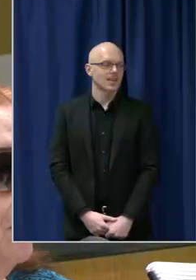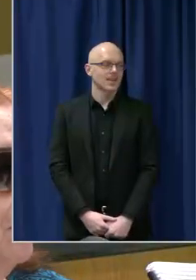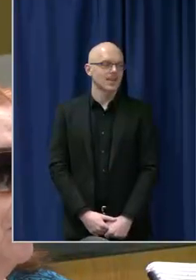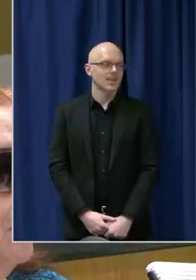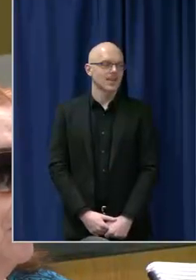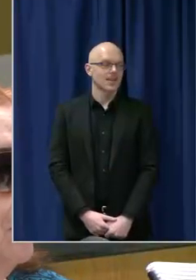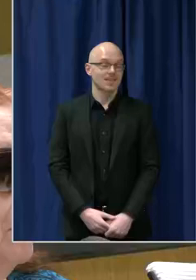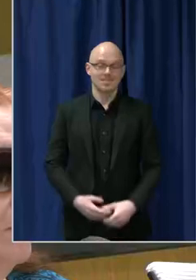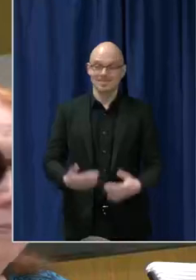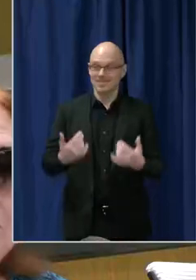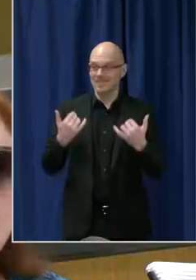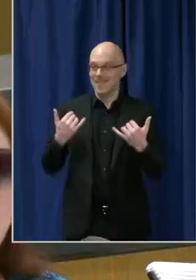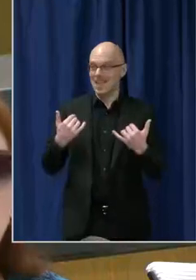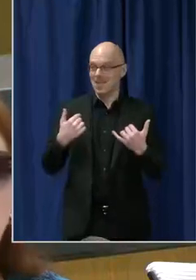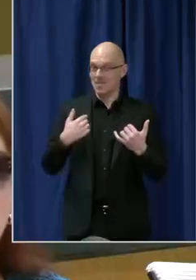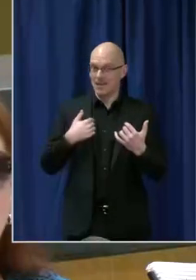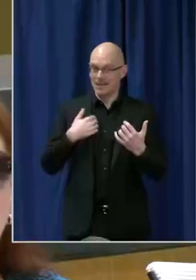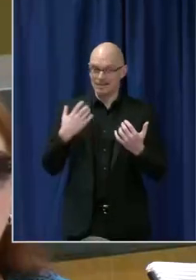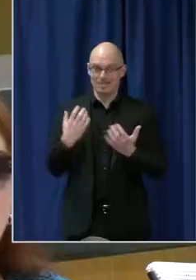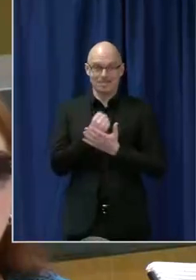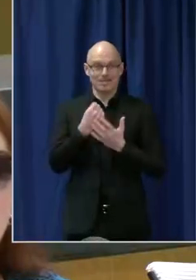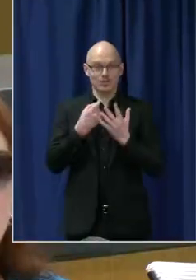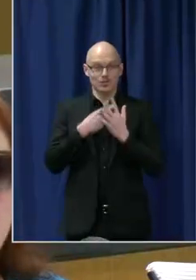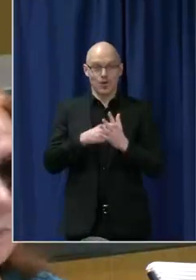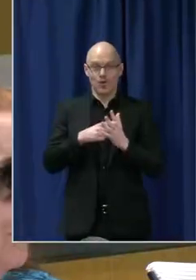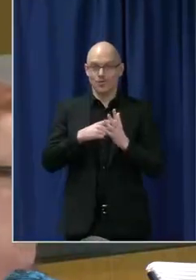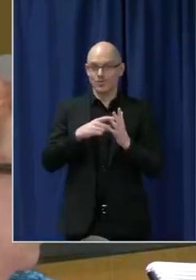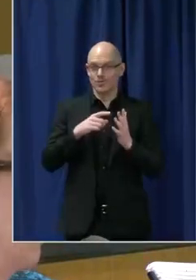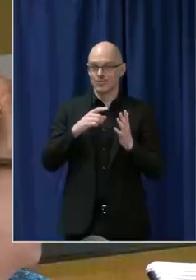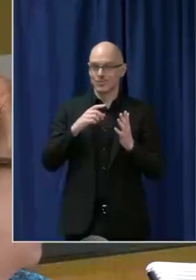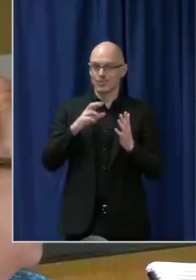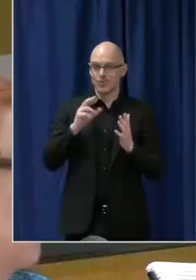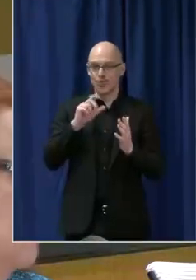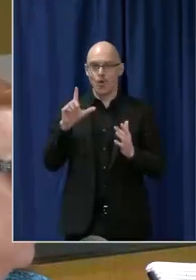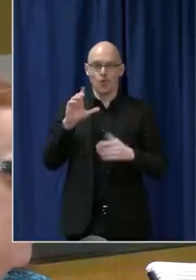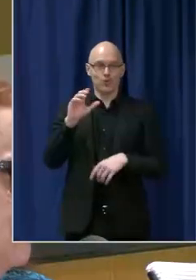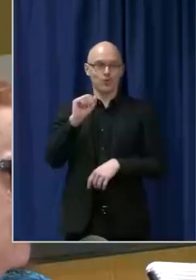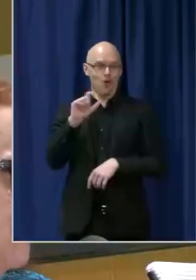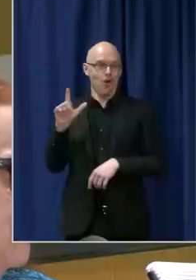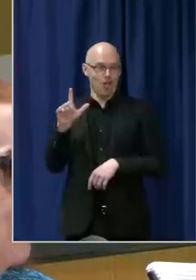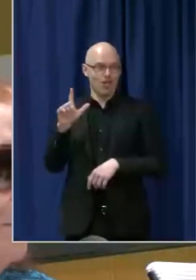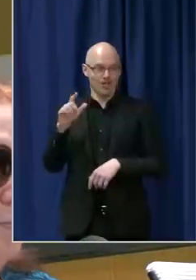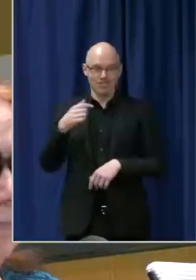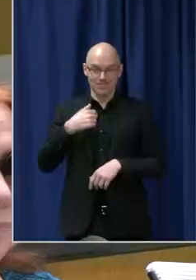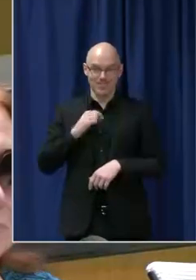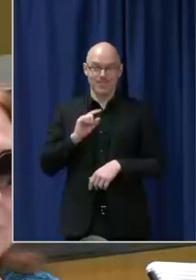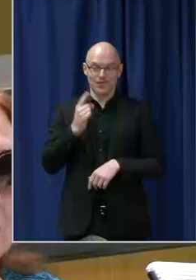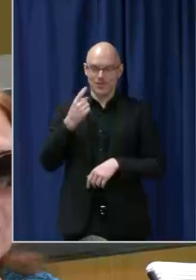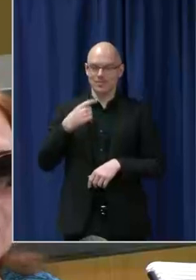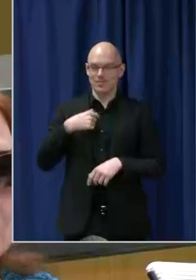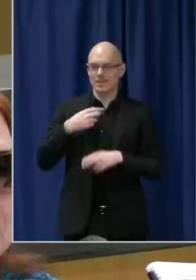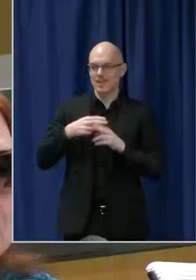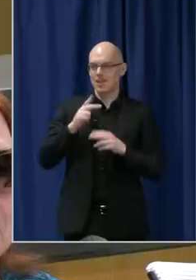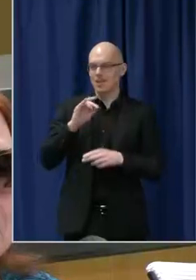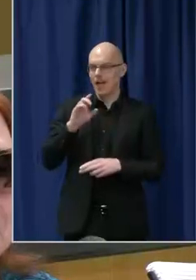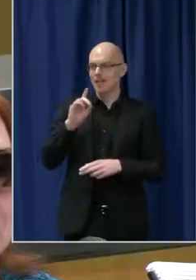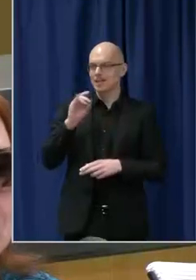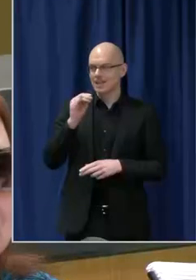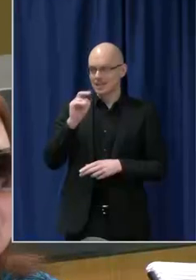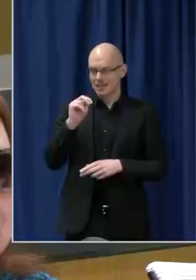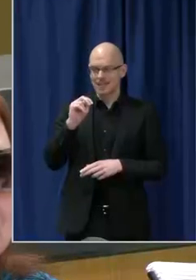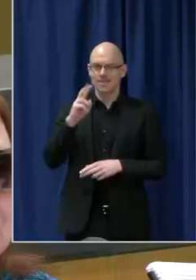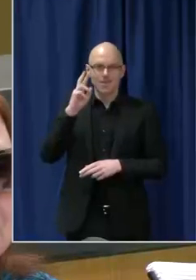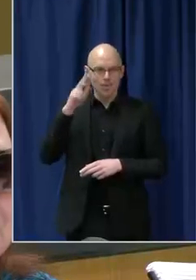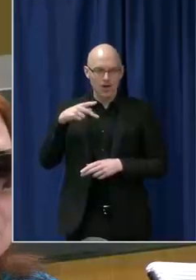It's my opportunity to start the roll call, so we will start with myself. As I said, I am Kyle Dixon, Vice President and Deputy General Counsel